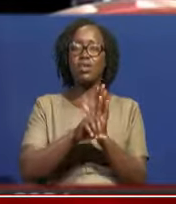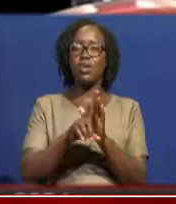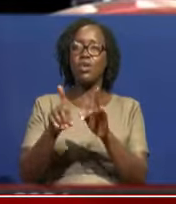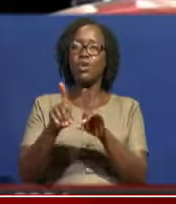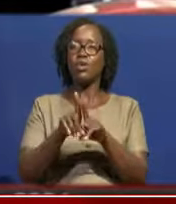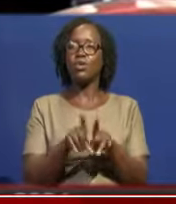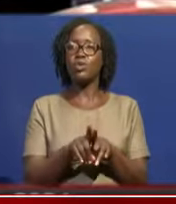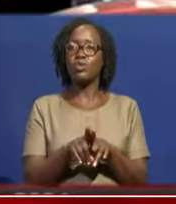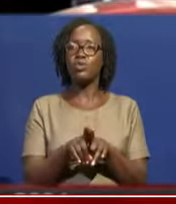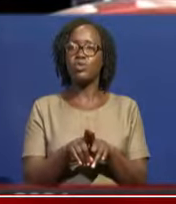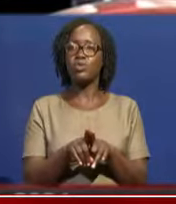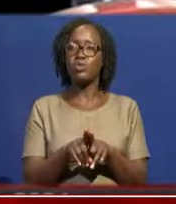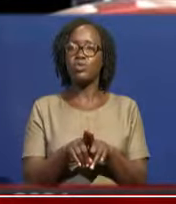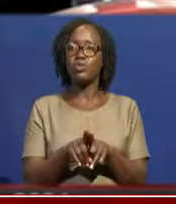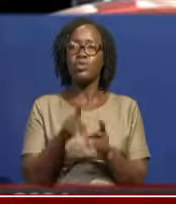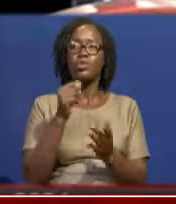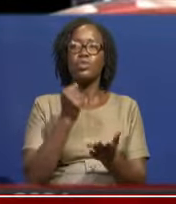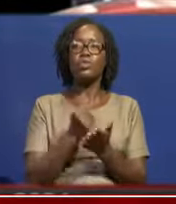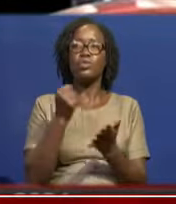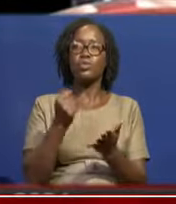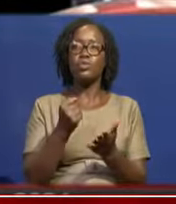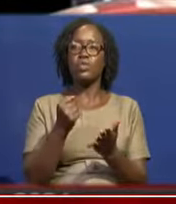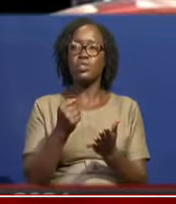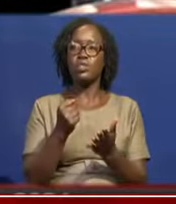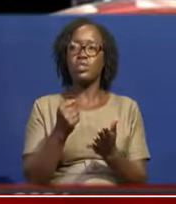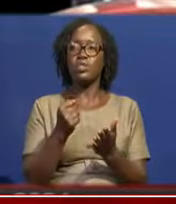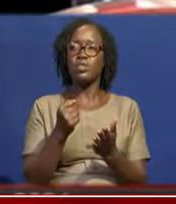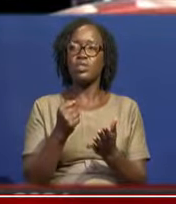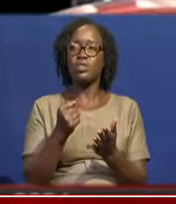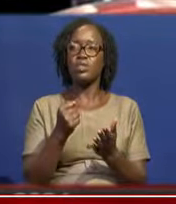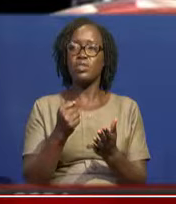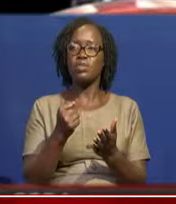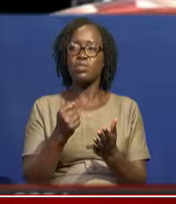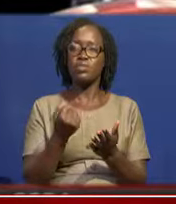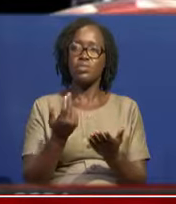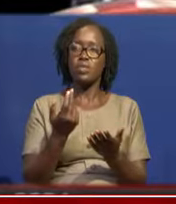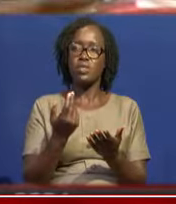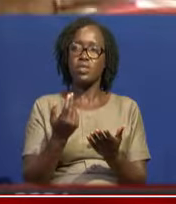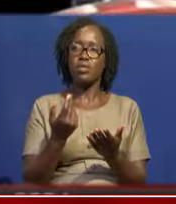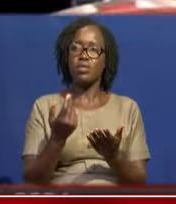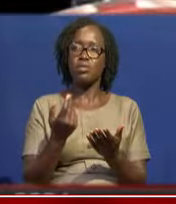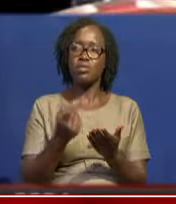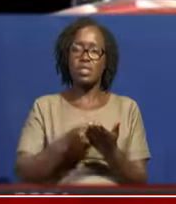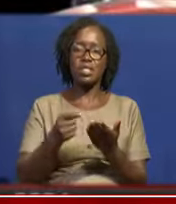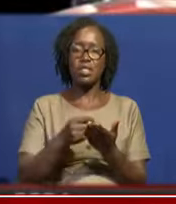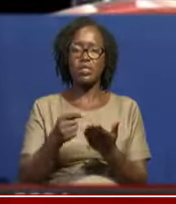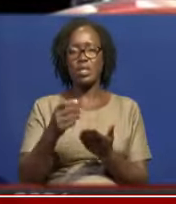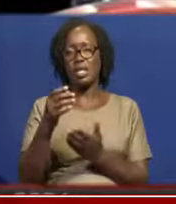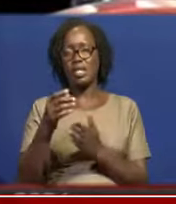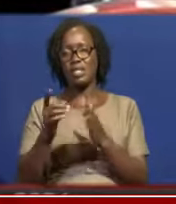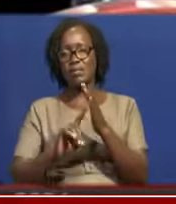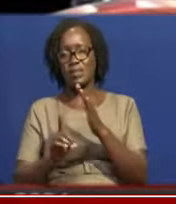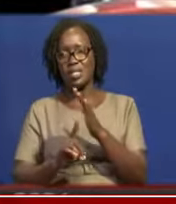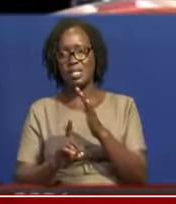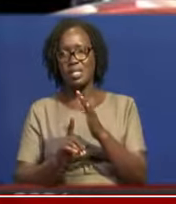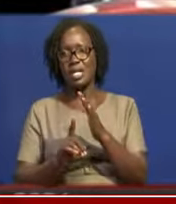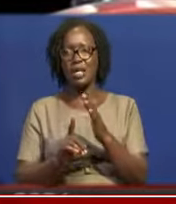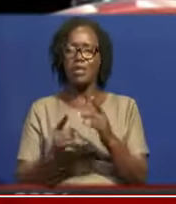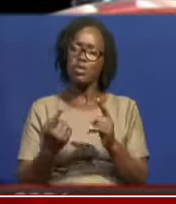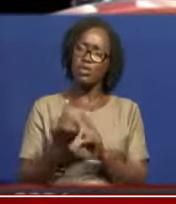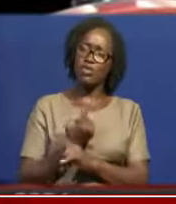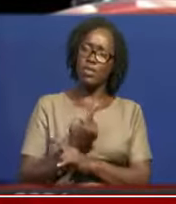also the Office of the Chief of the Secretary to the Cabinet, we are trying to draw a line and